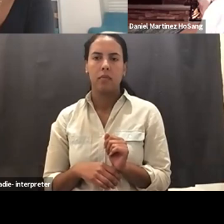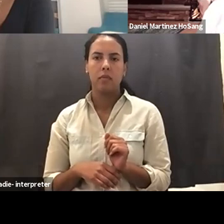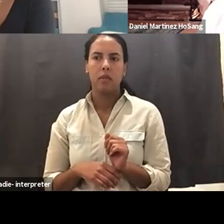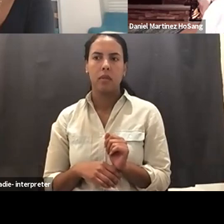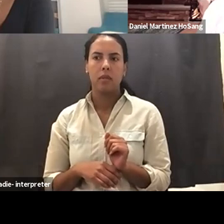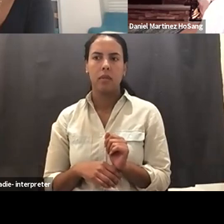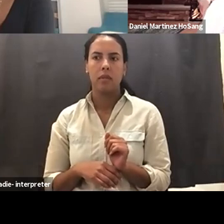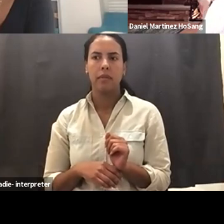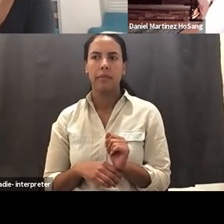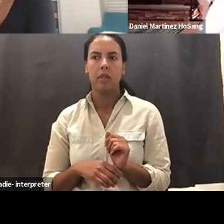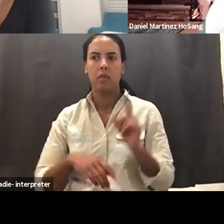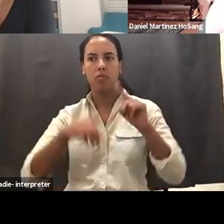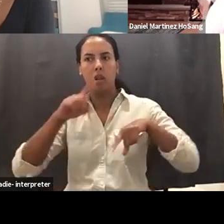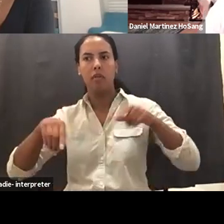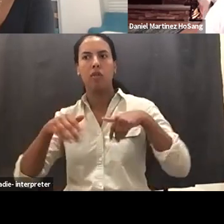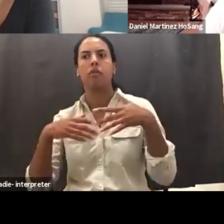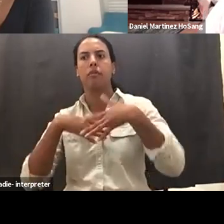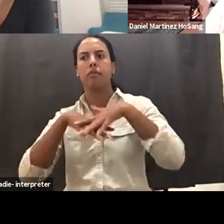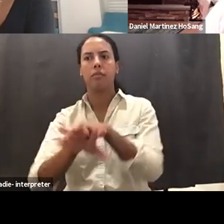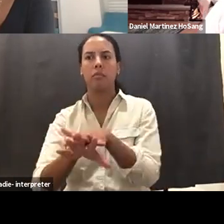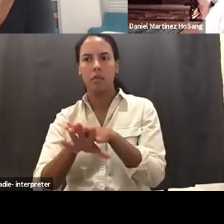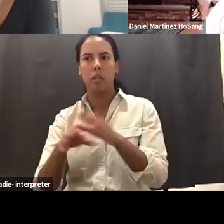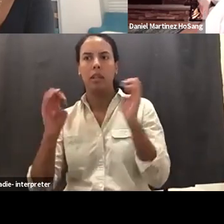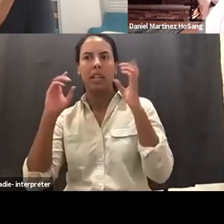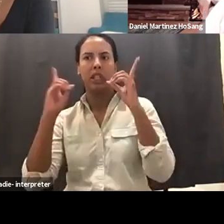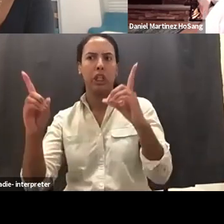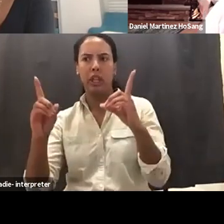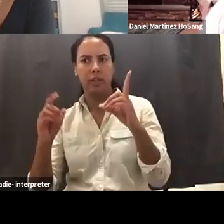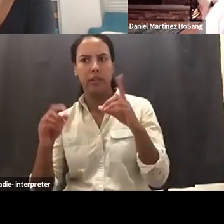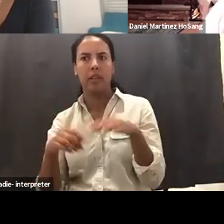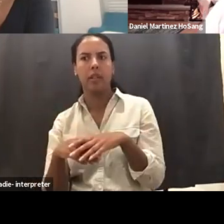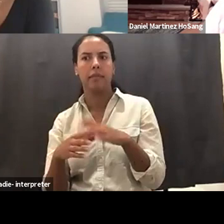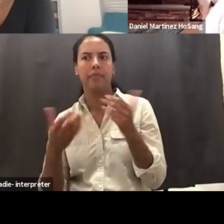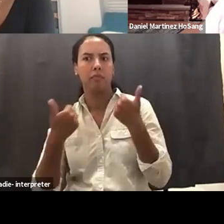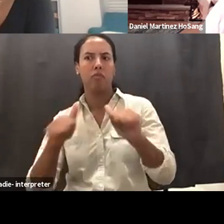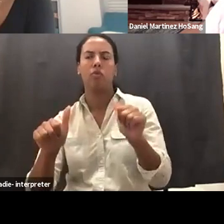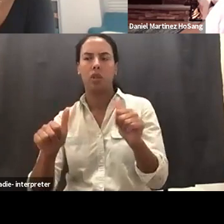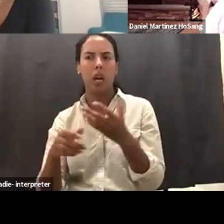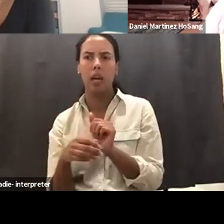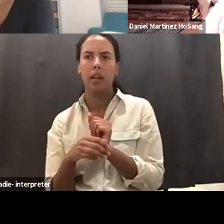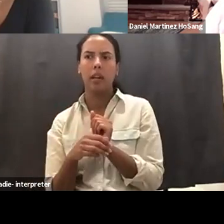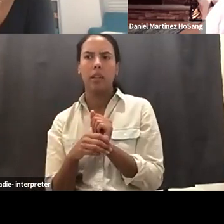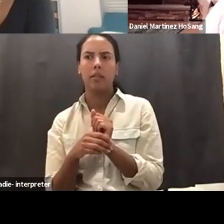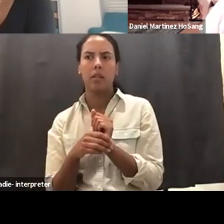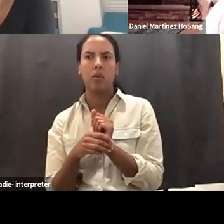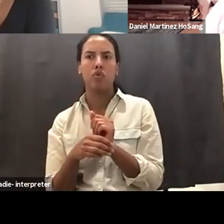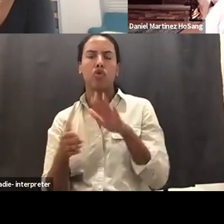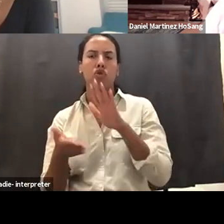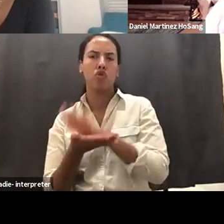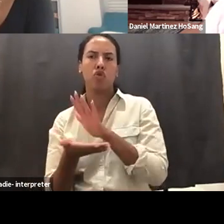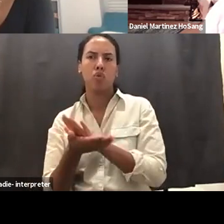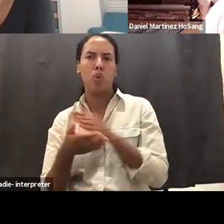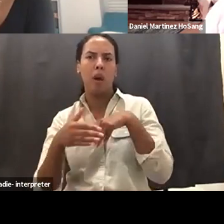while. And some of the lower profile policy changes include, you know, getting rid of school admissions in